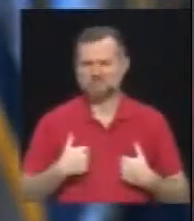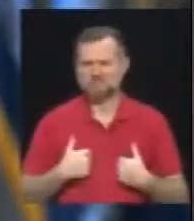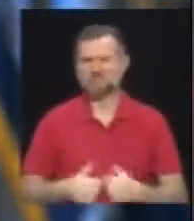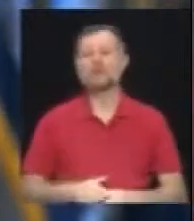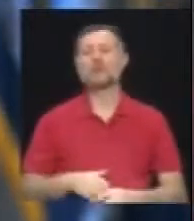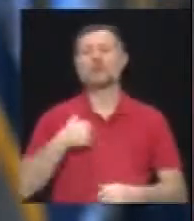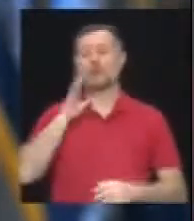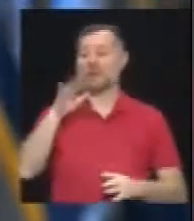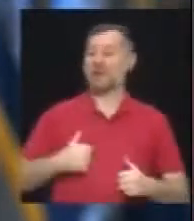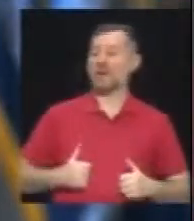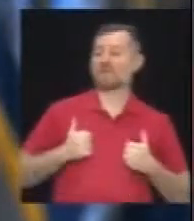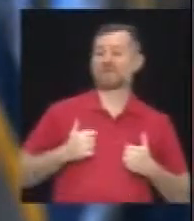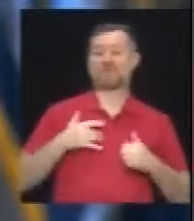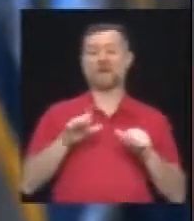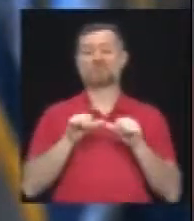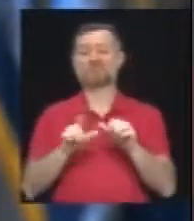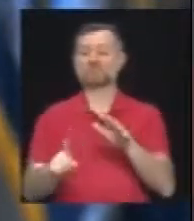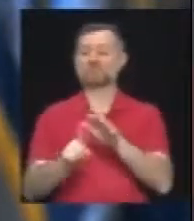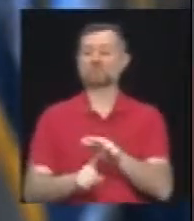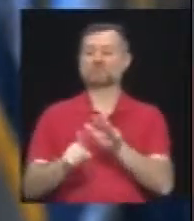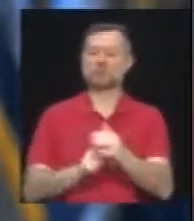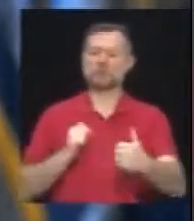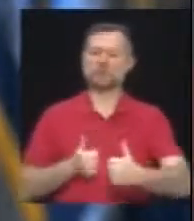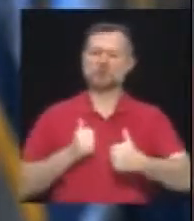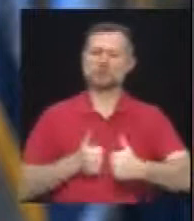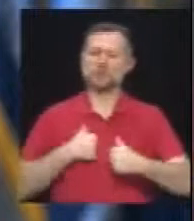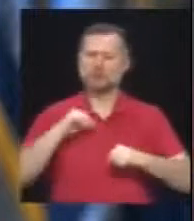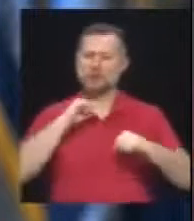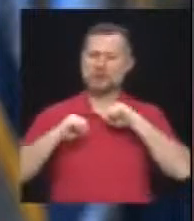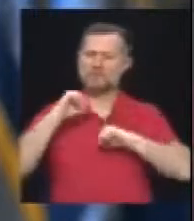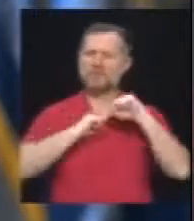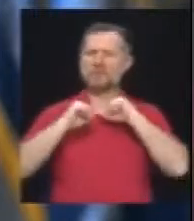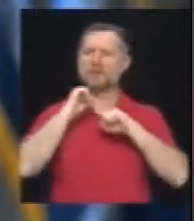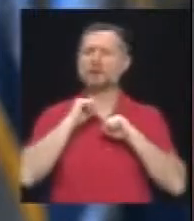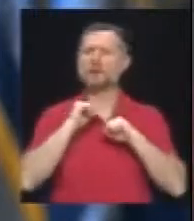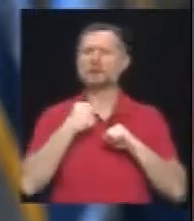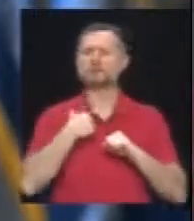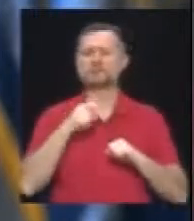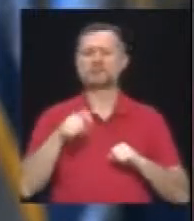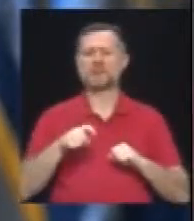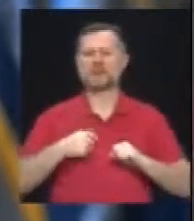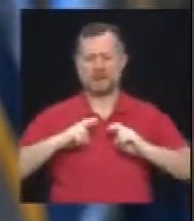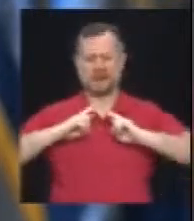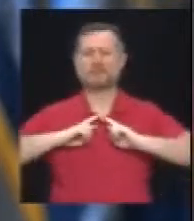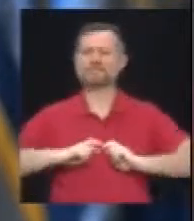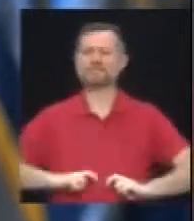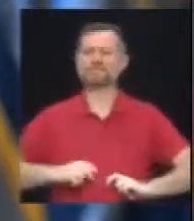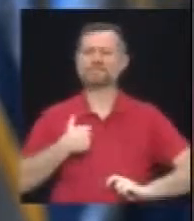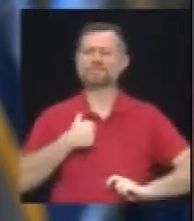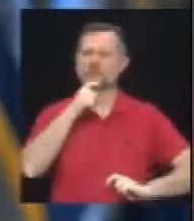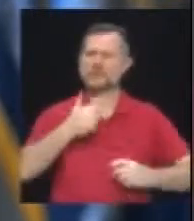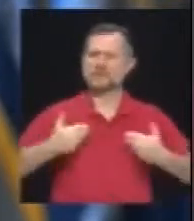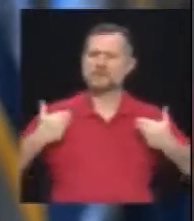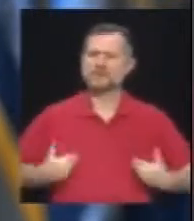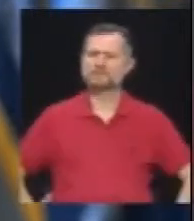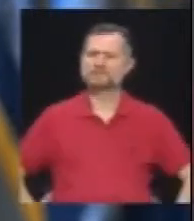character, that ask us, are we the person we believe we are? Or are we the person